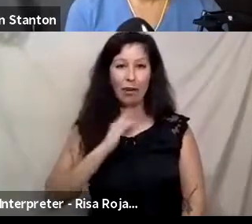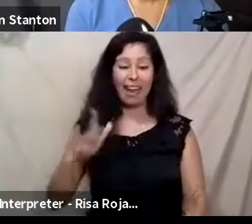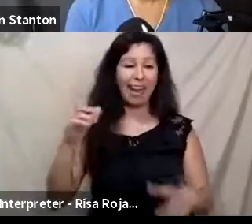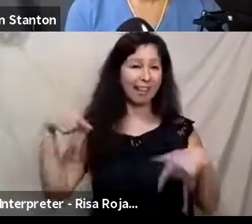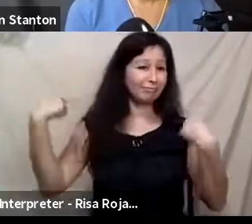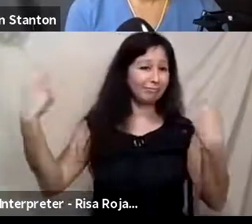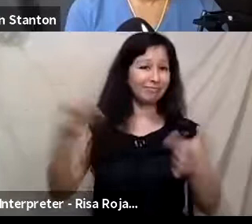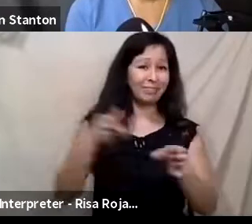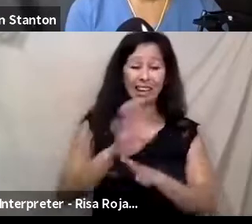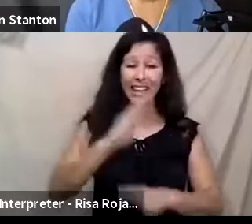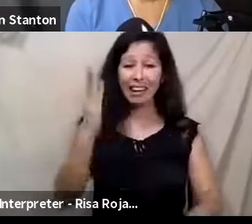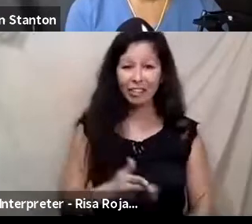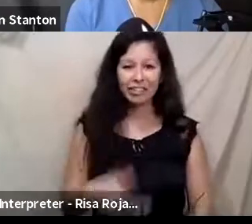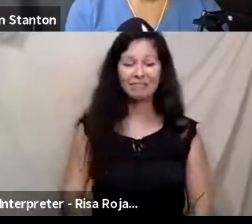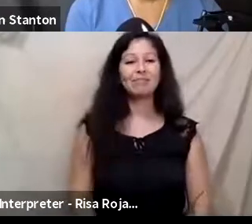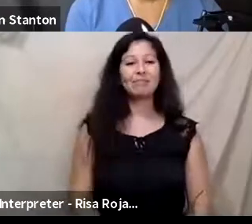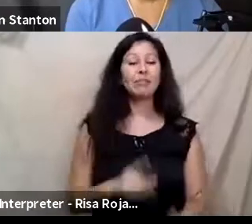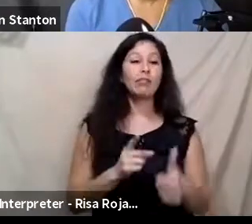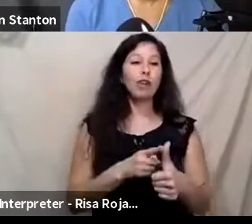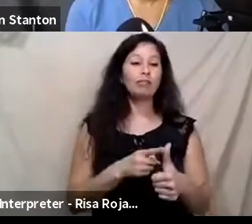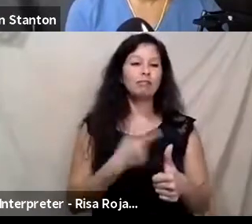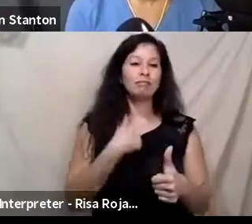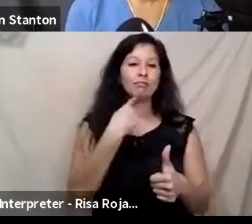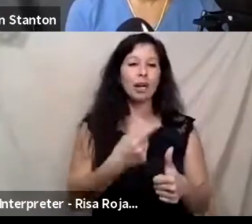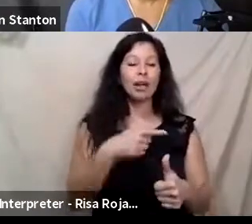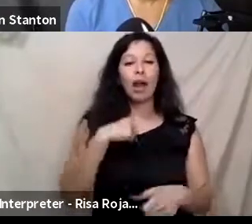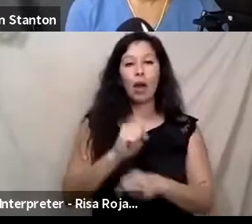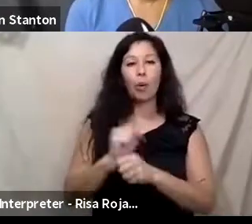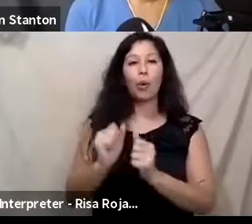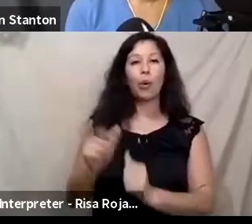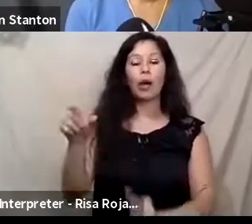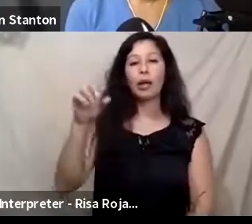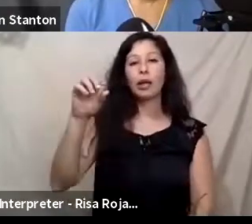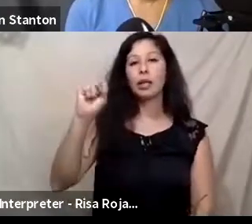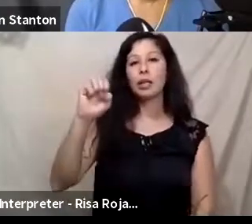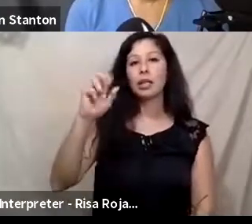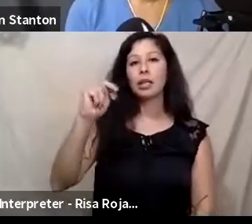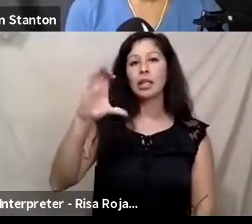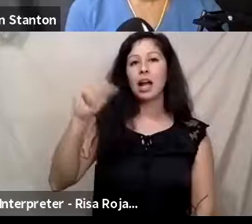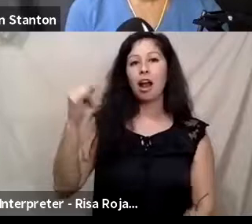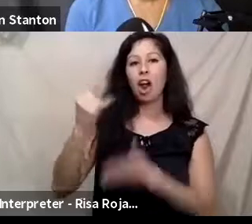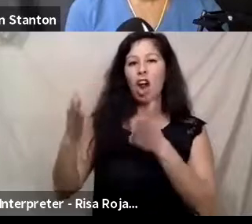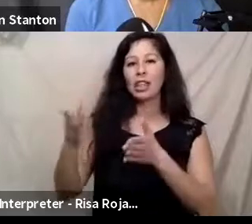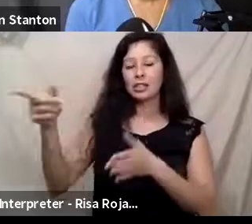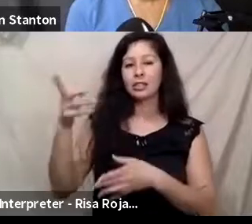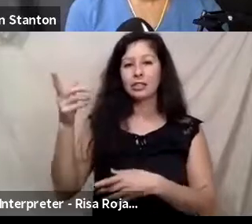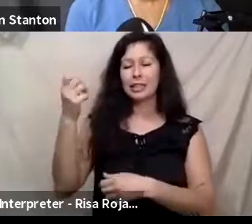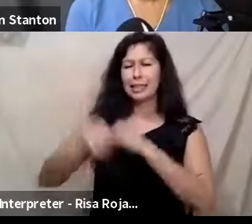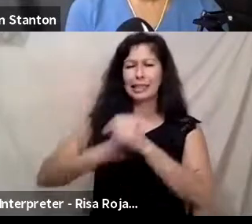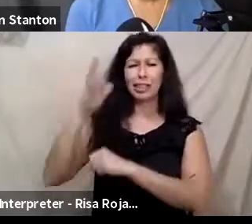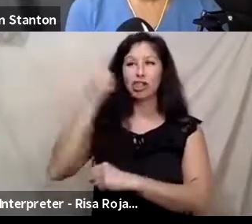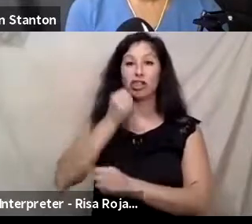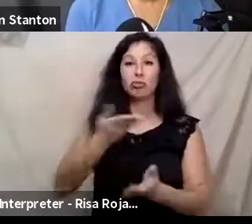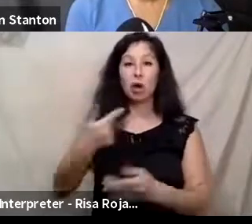entire career. First, I'll say I worked with a Seneca artist years ago, and she brought me along. She